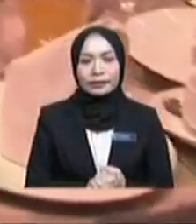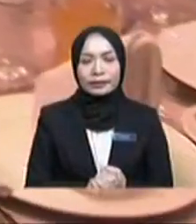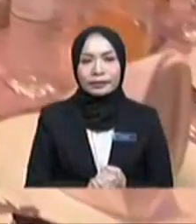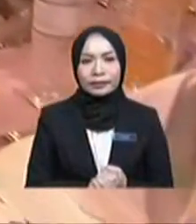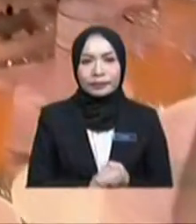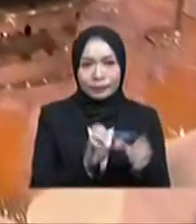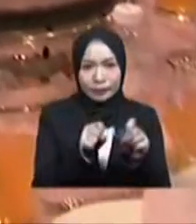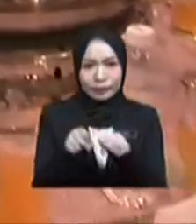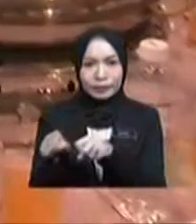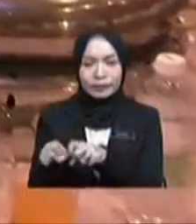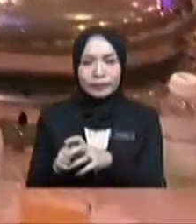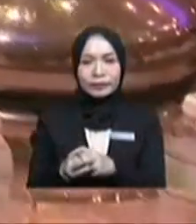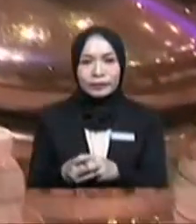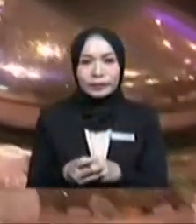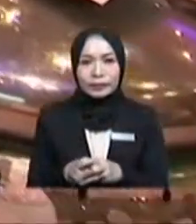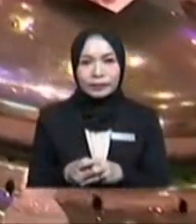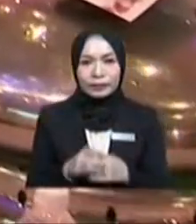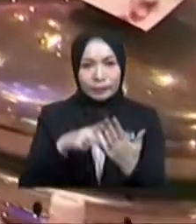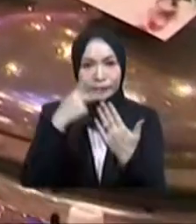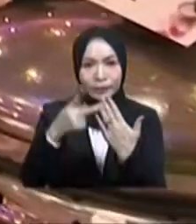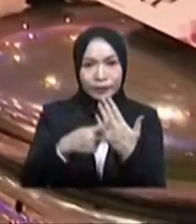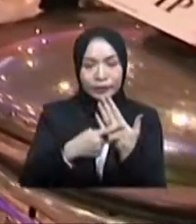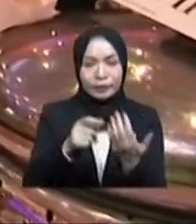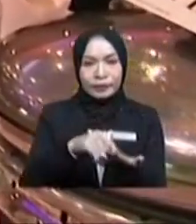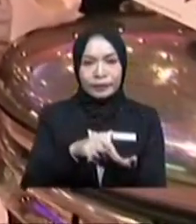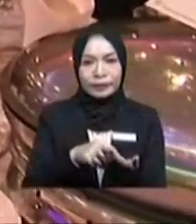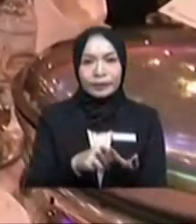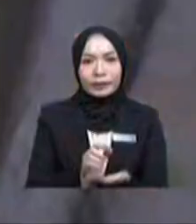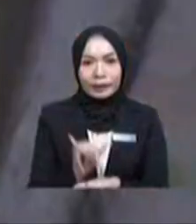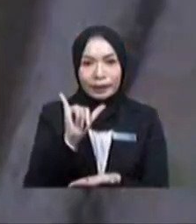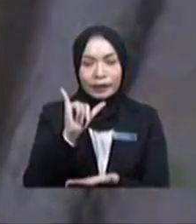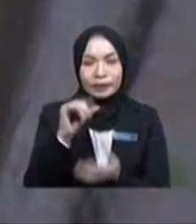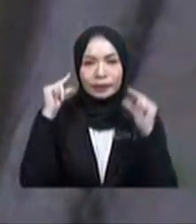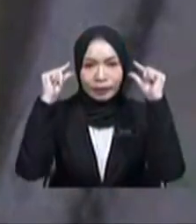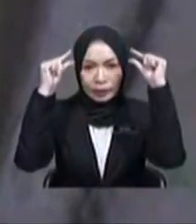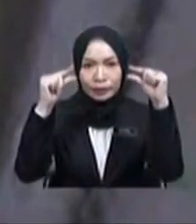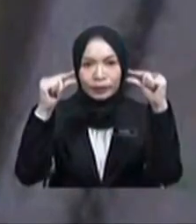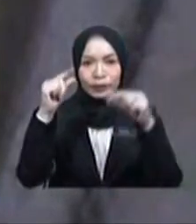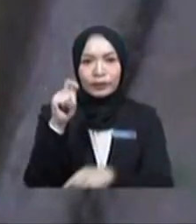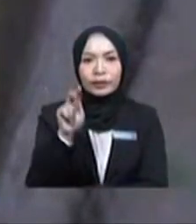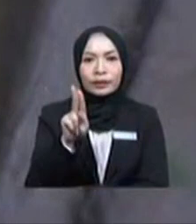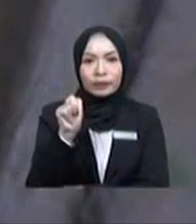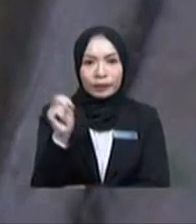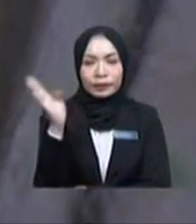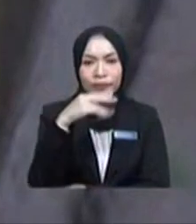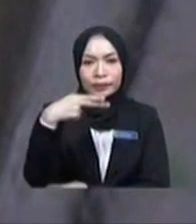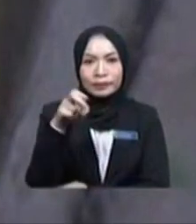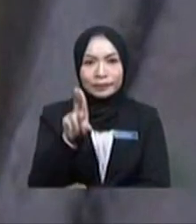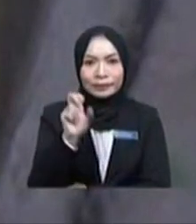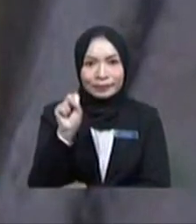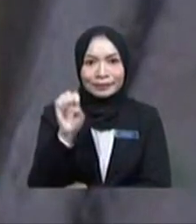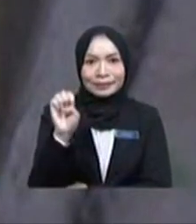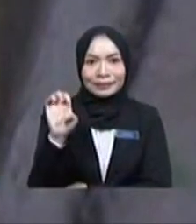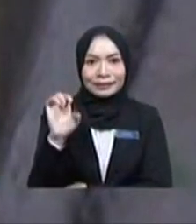in collaboration with Yayasan Guru Tun Hussein On, YGTHO, Teacher